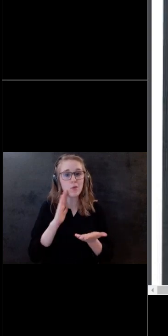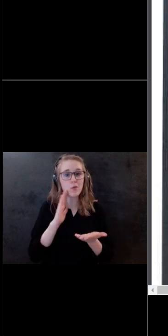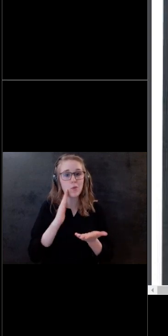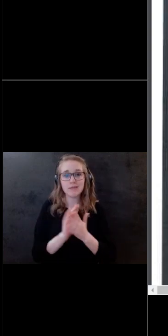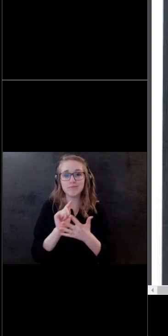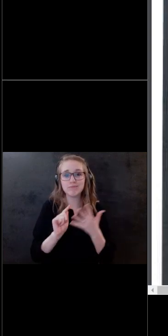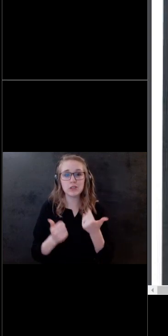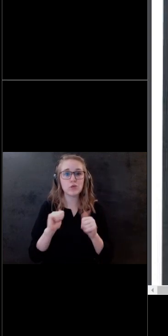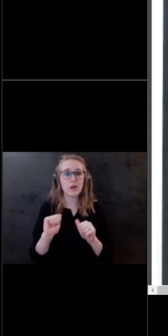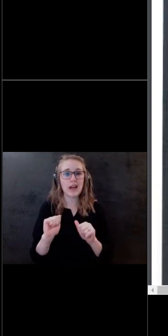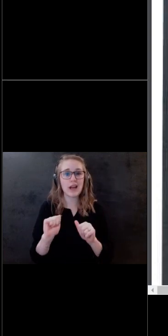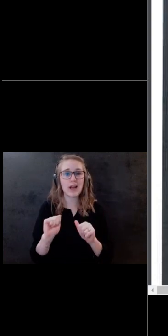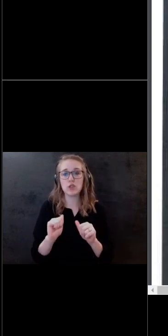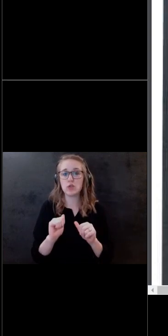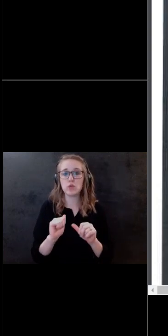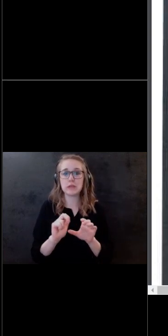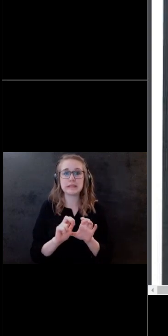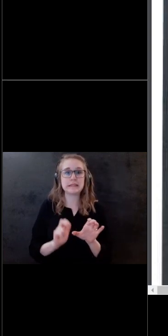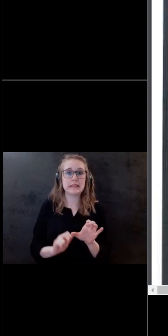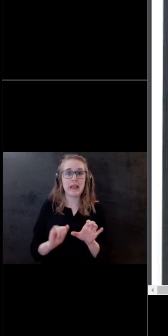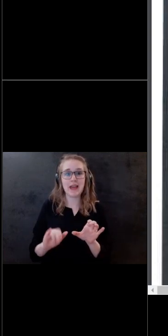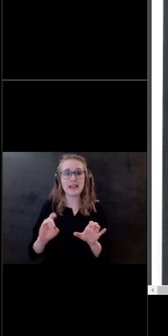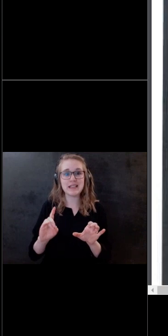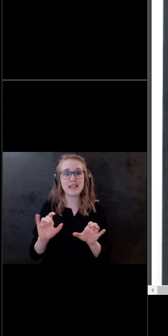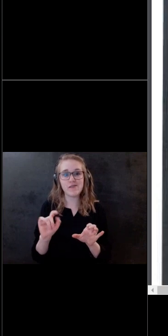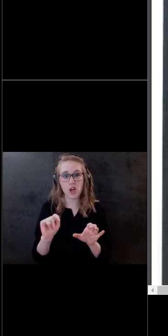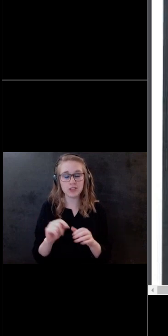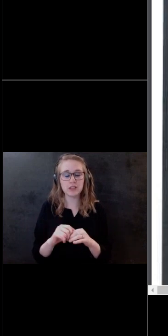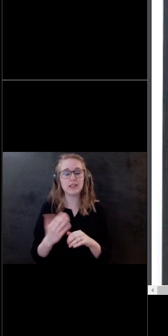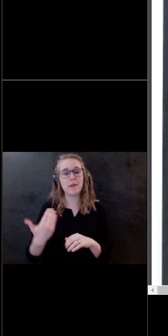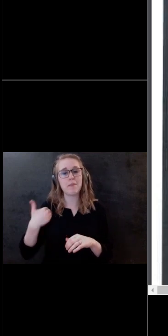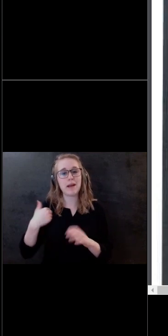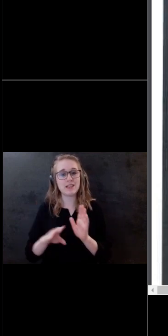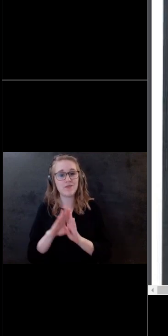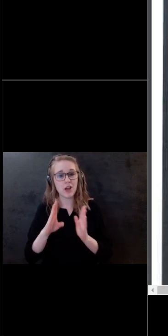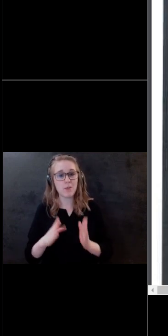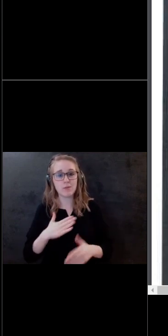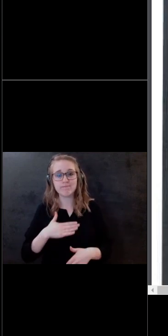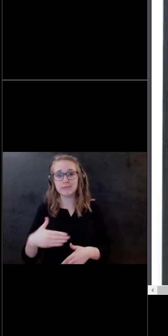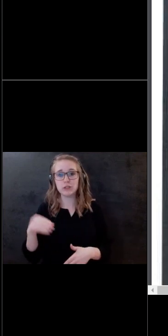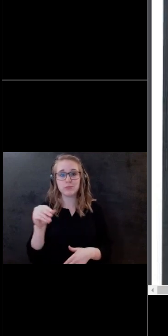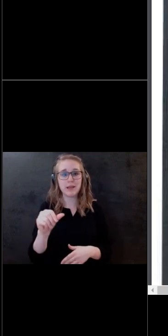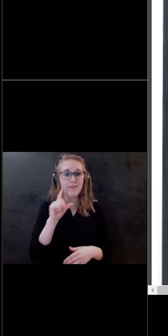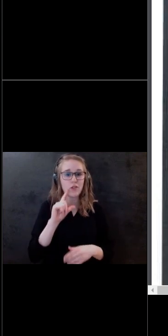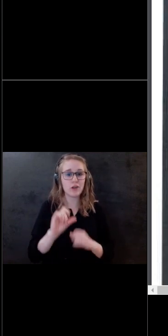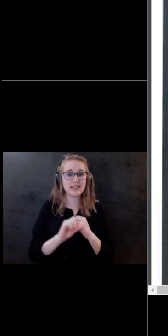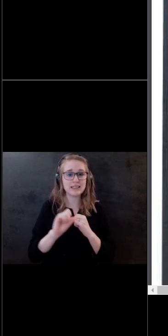default. Again, the past developer was agreeable to paying for an extension.